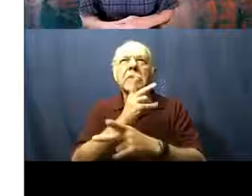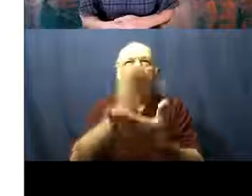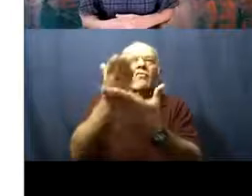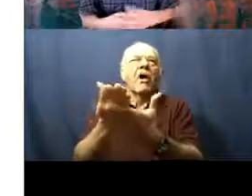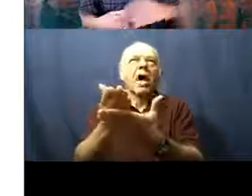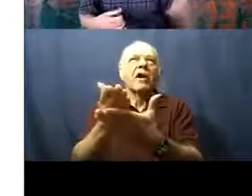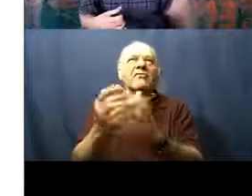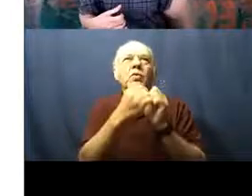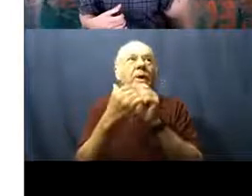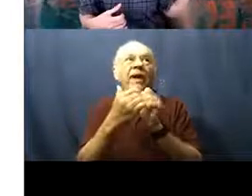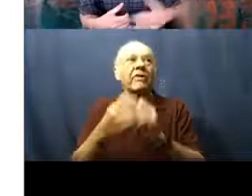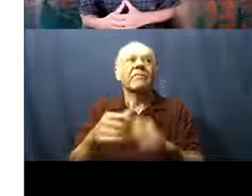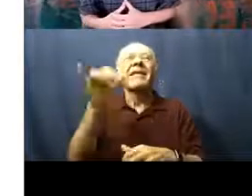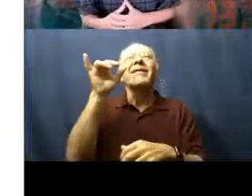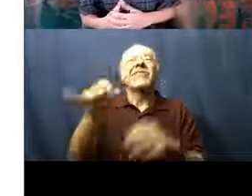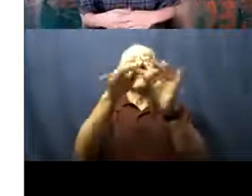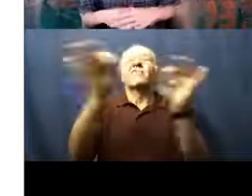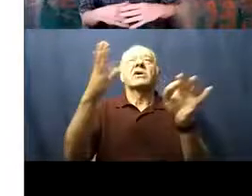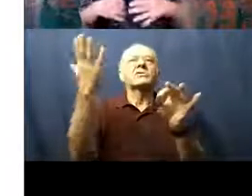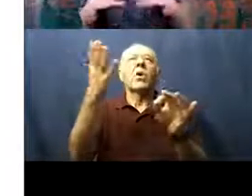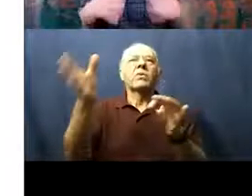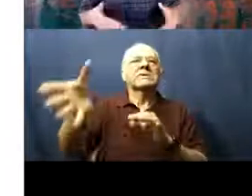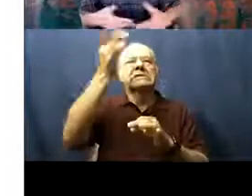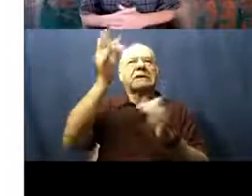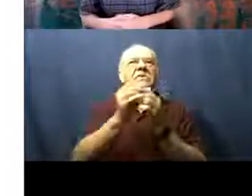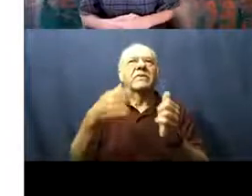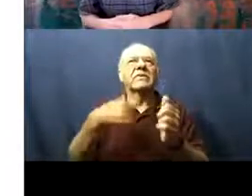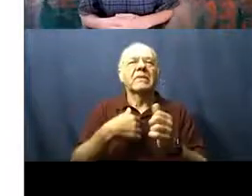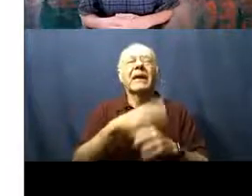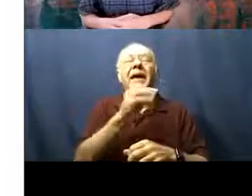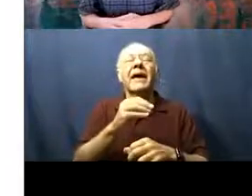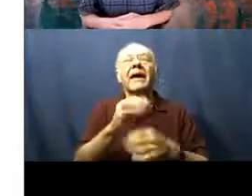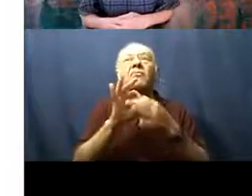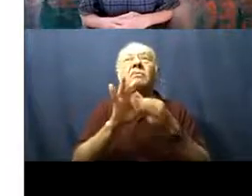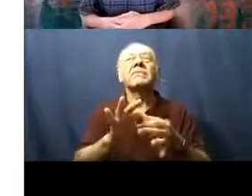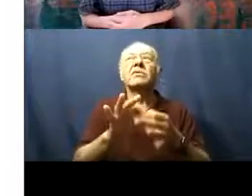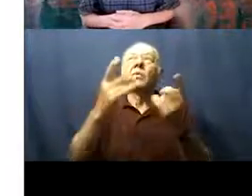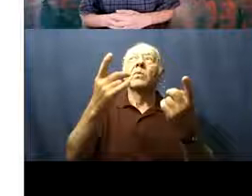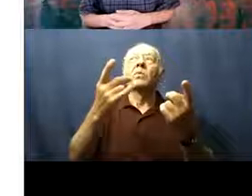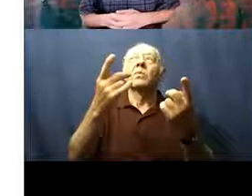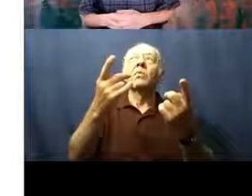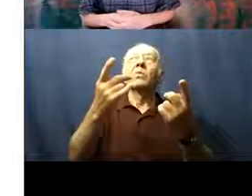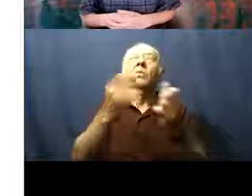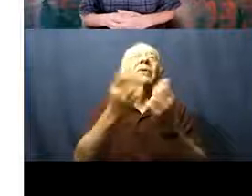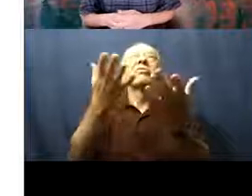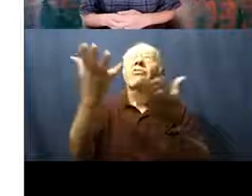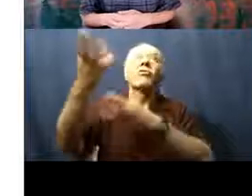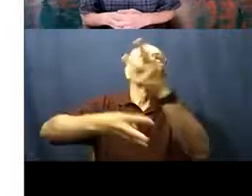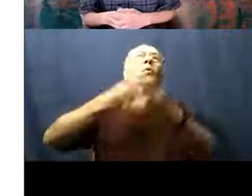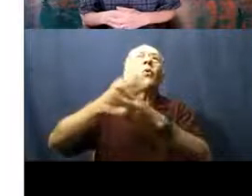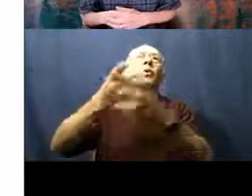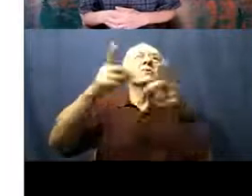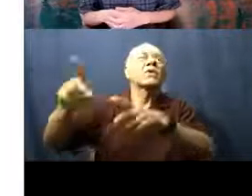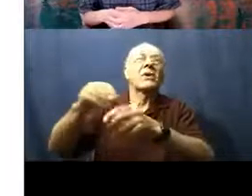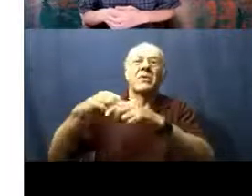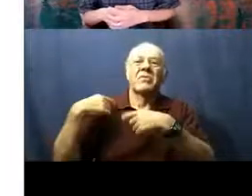And so that phrase just always sticks with me, and certainly with respect to what's been going on in the world the last couple of